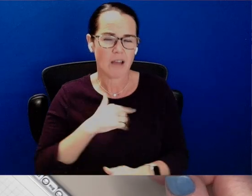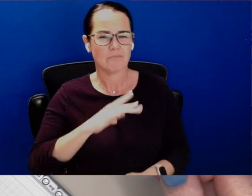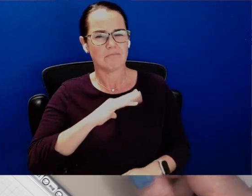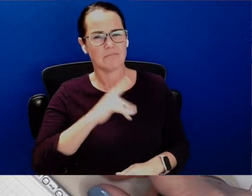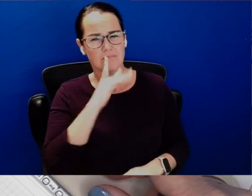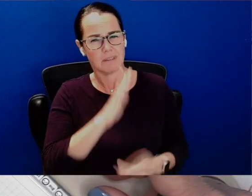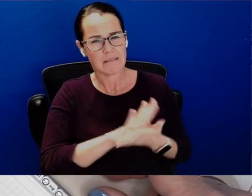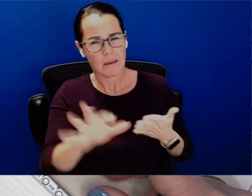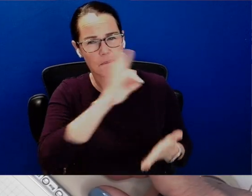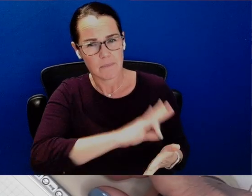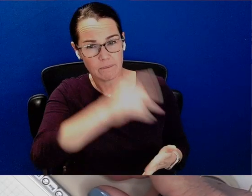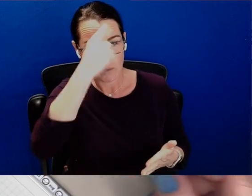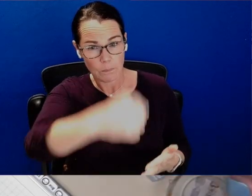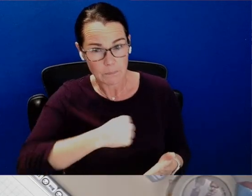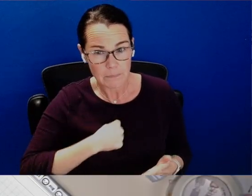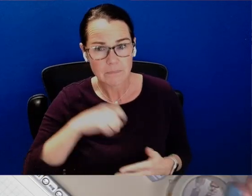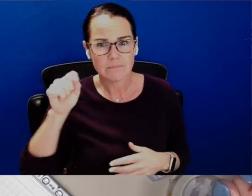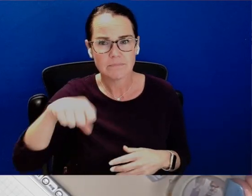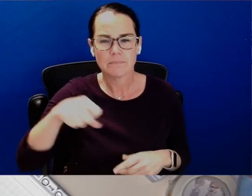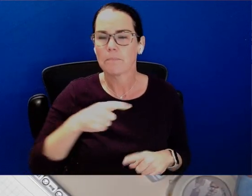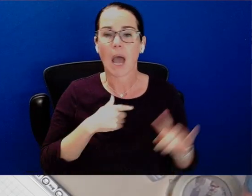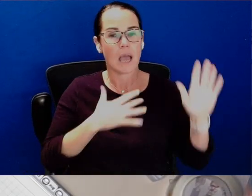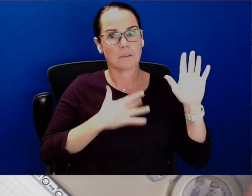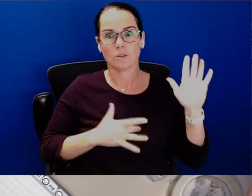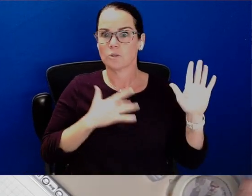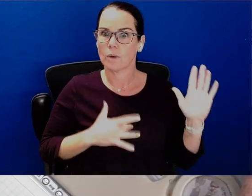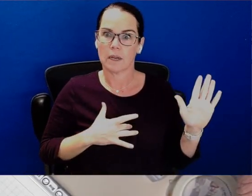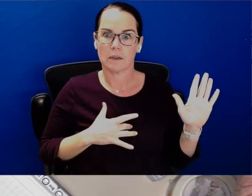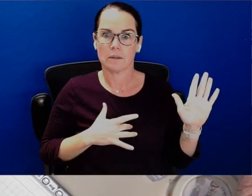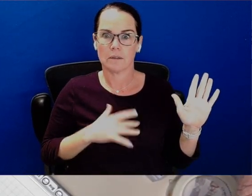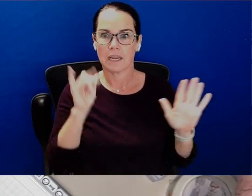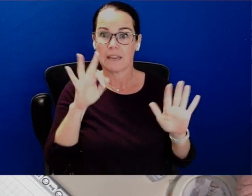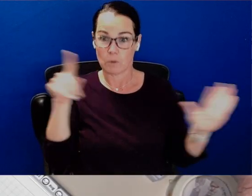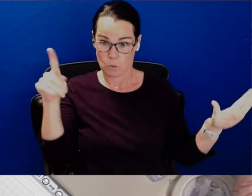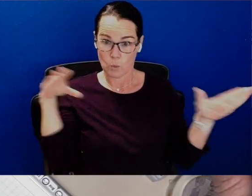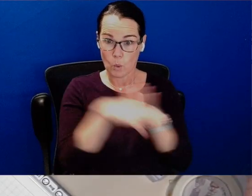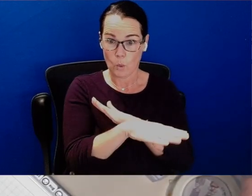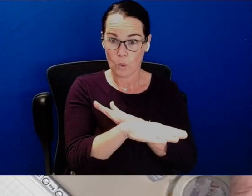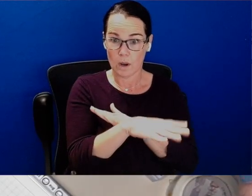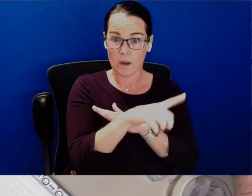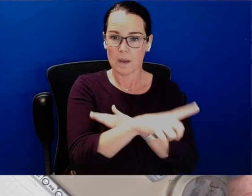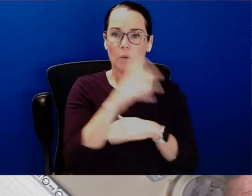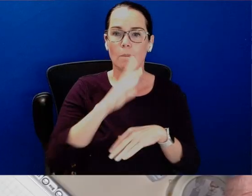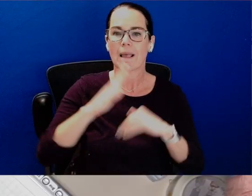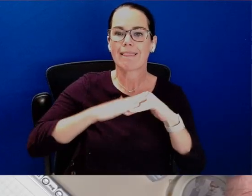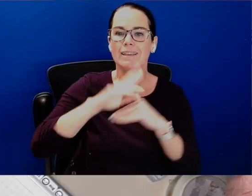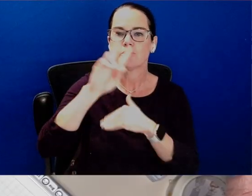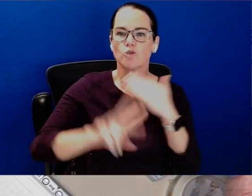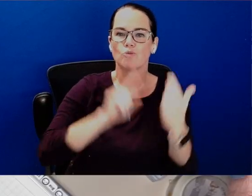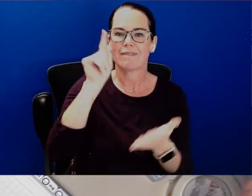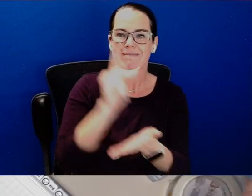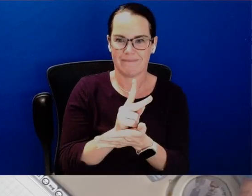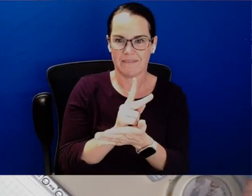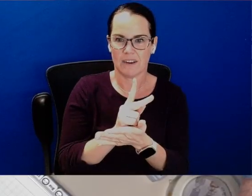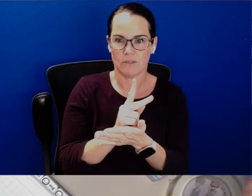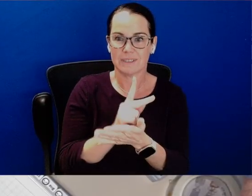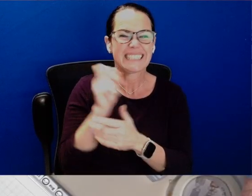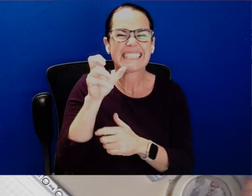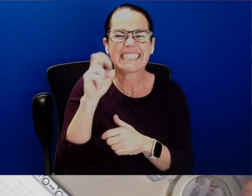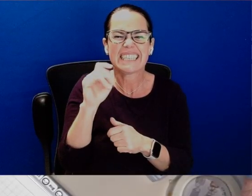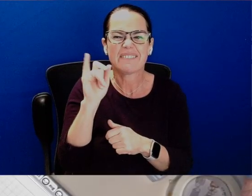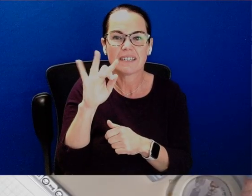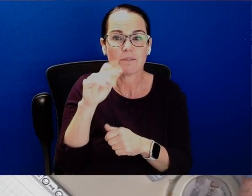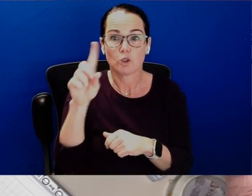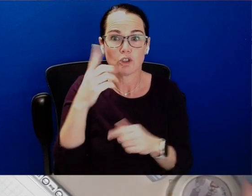that. But I swear, if you're going in, it is going to be at least a 2.5-hour appointment, even if you're just there for